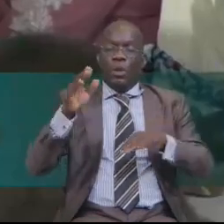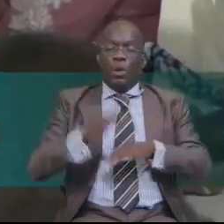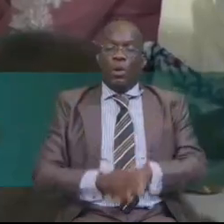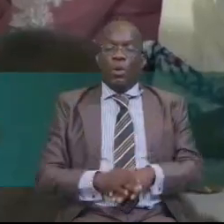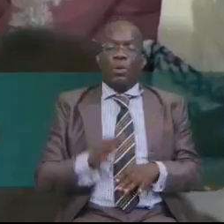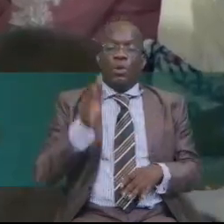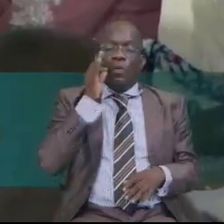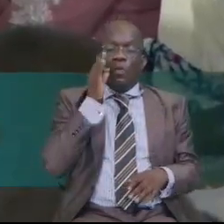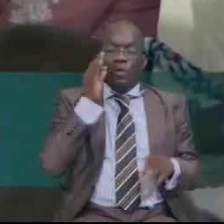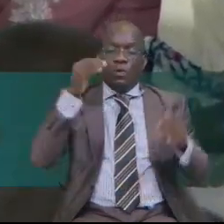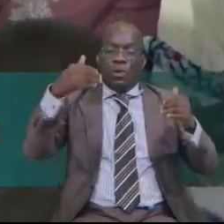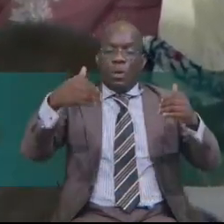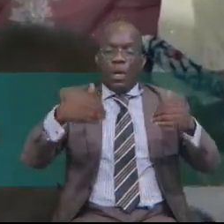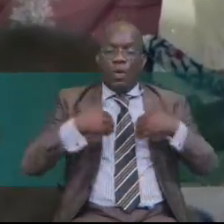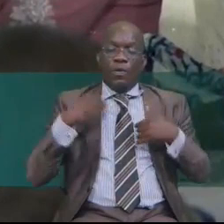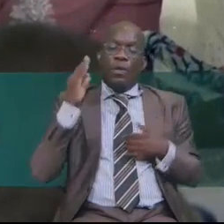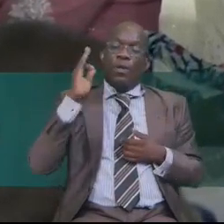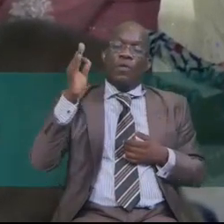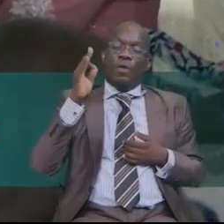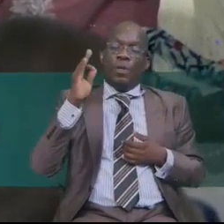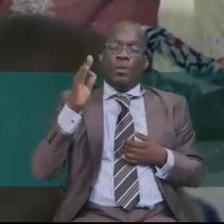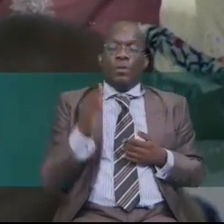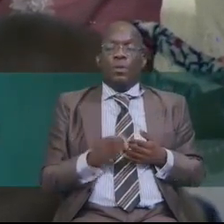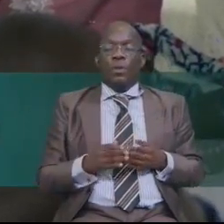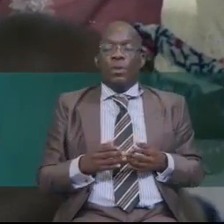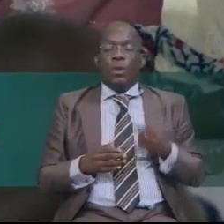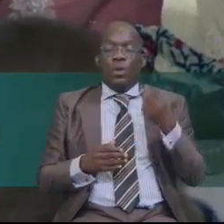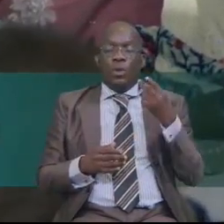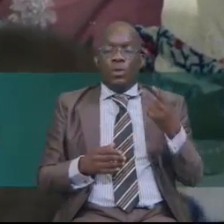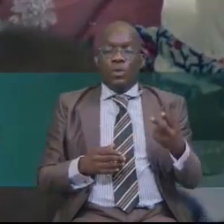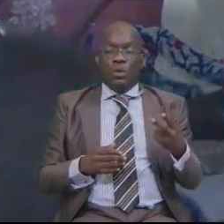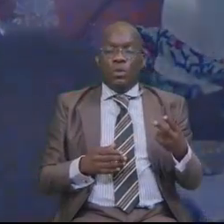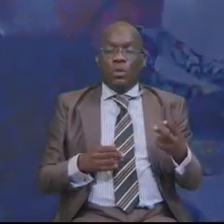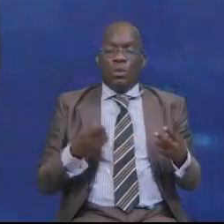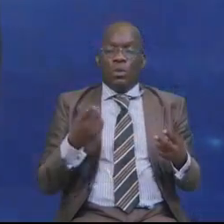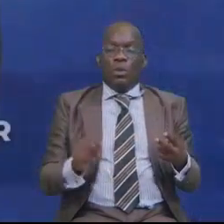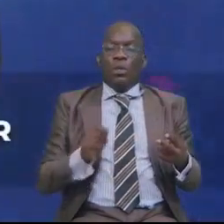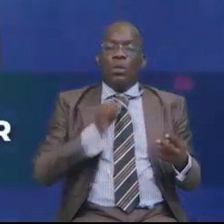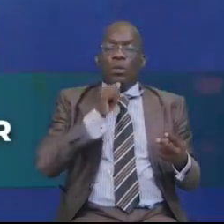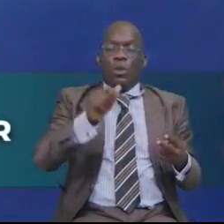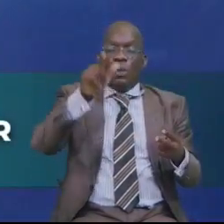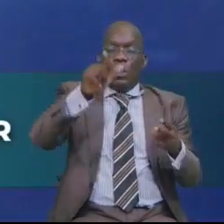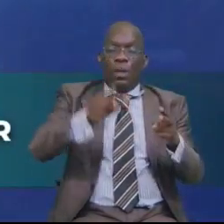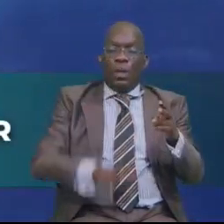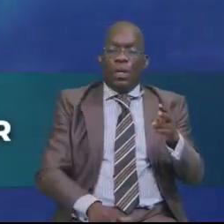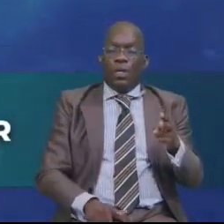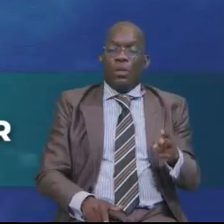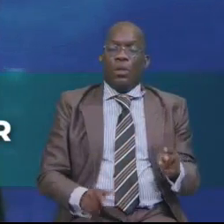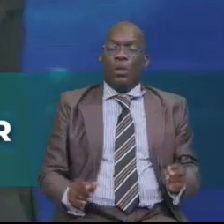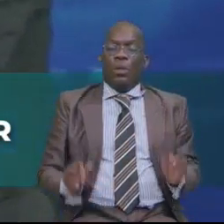bearing evangelism. Number two, the undiminished consecration